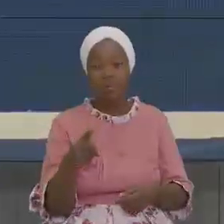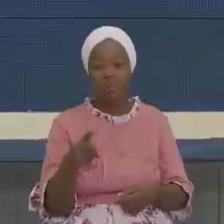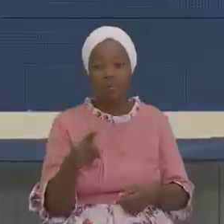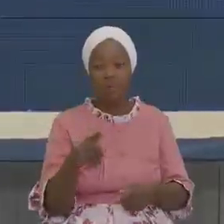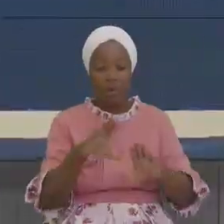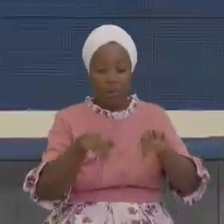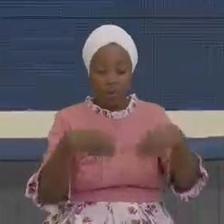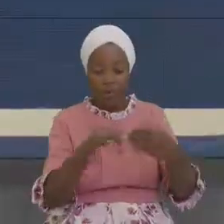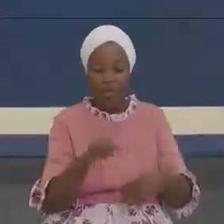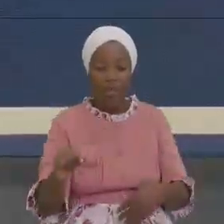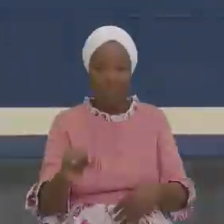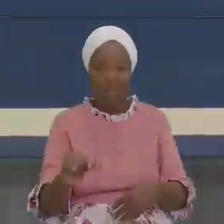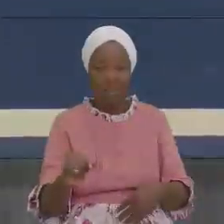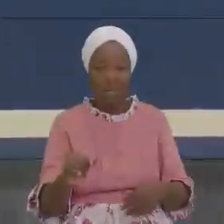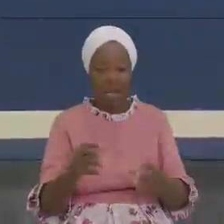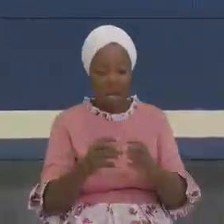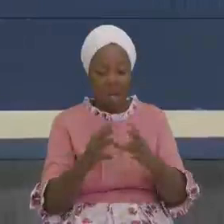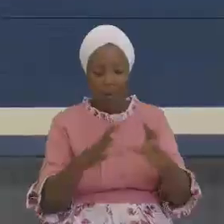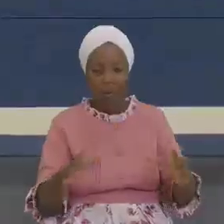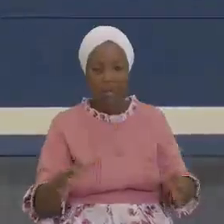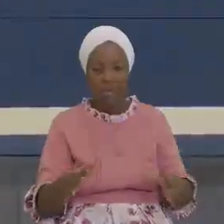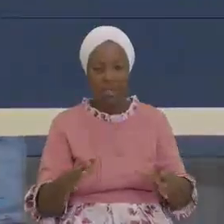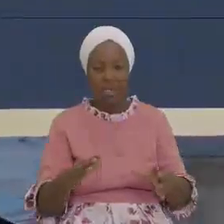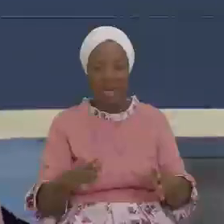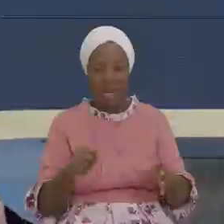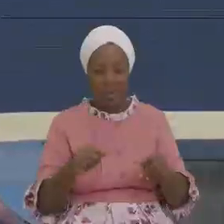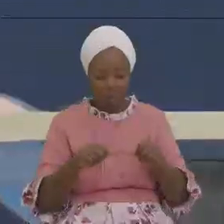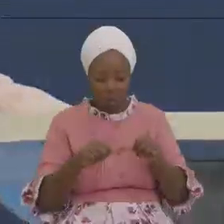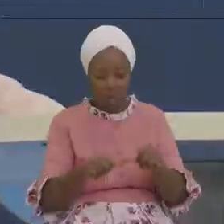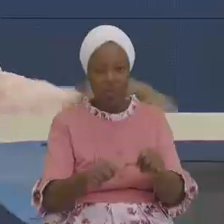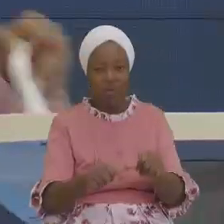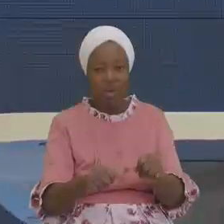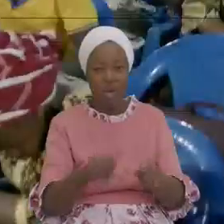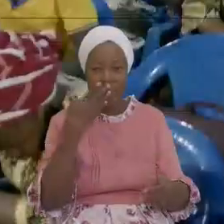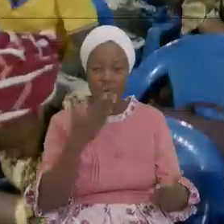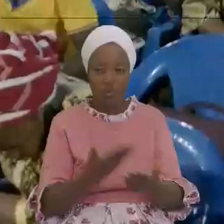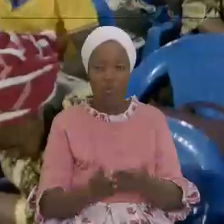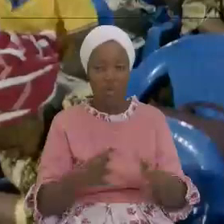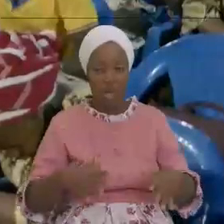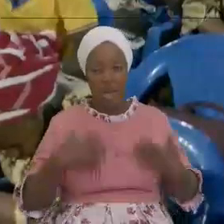providing abundant, abounding life for you.